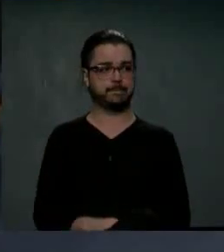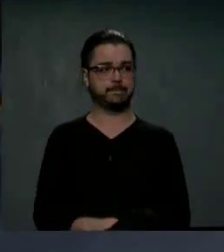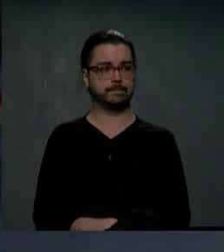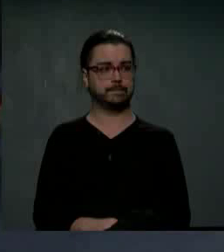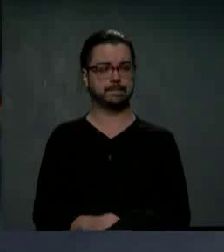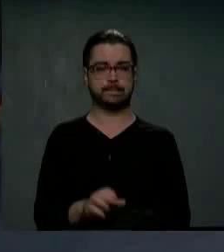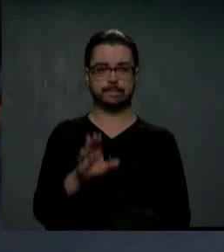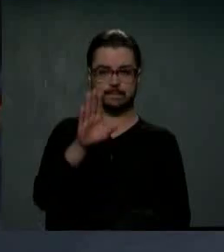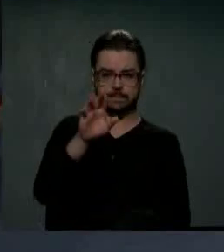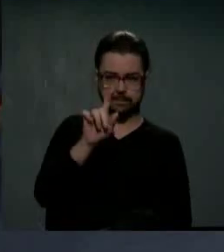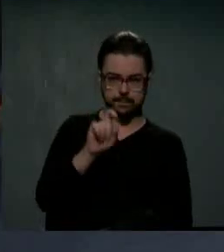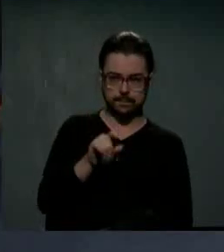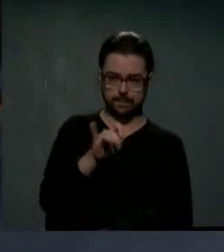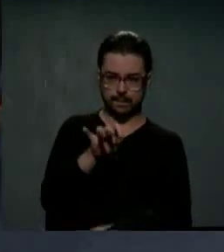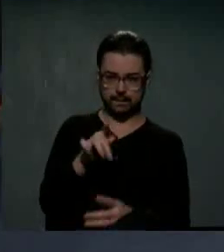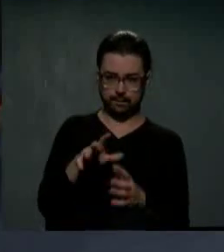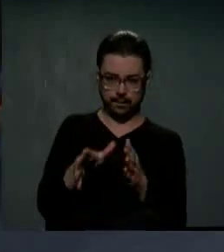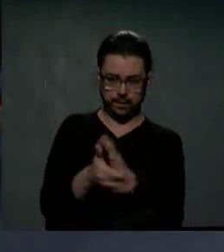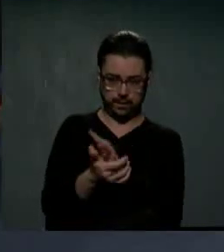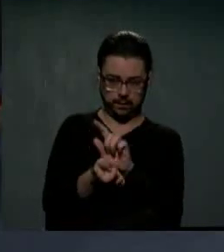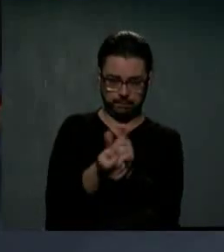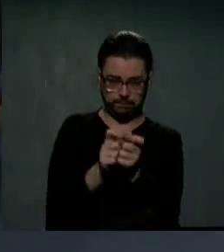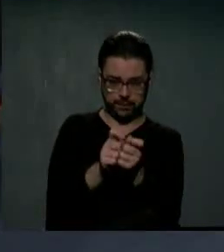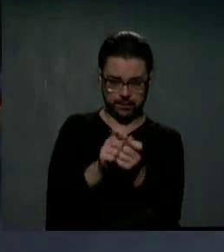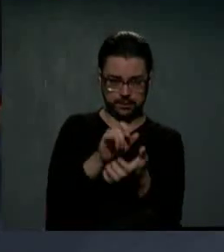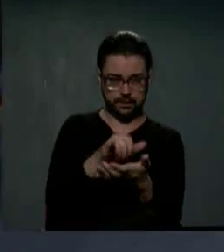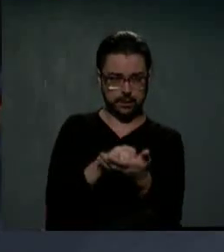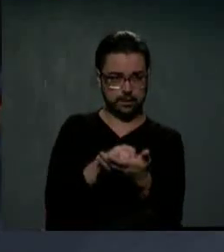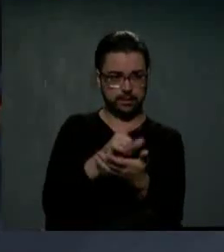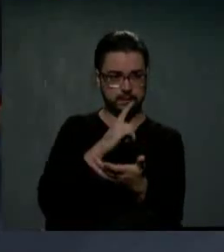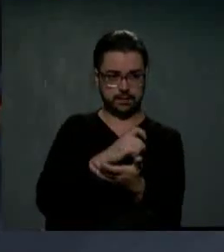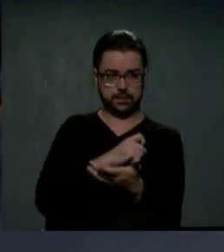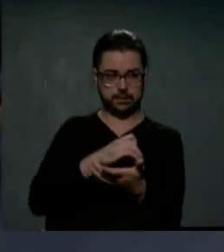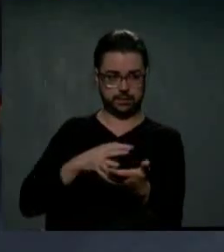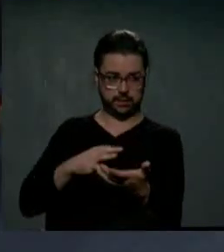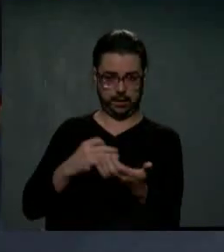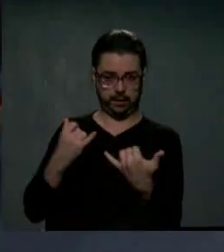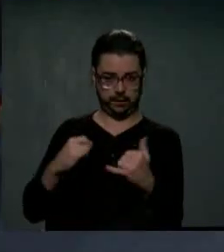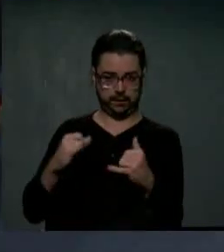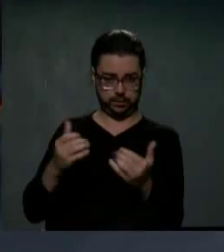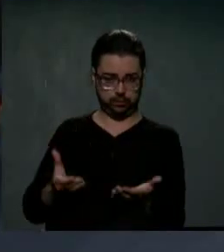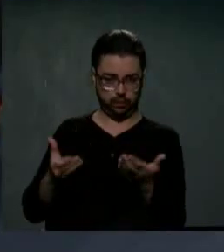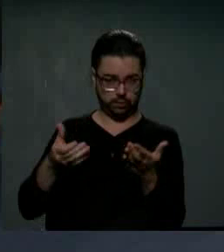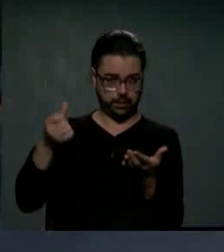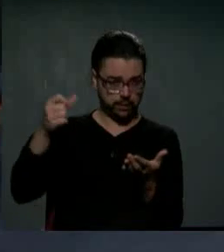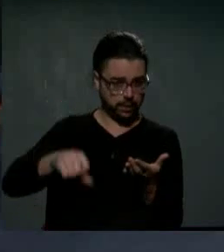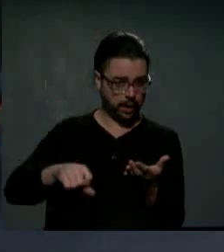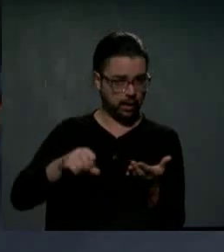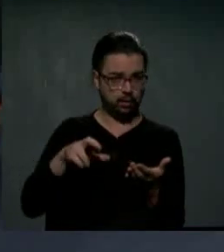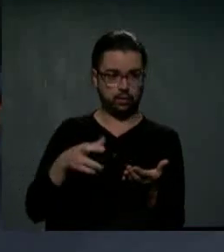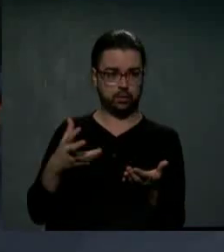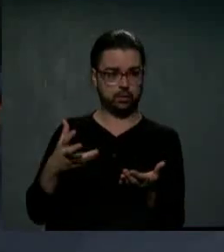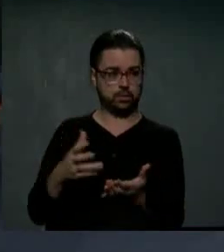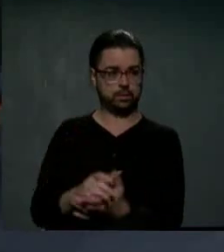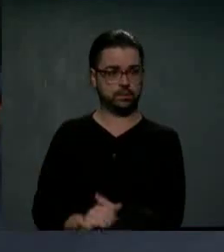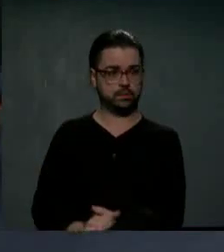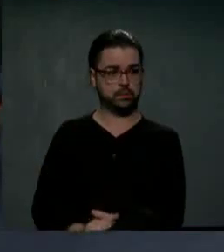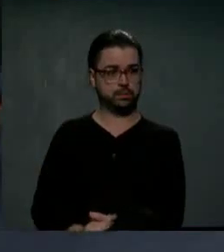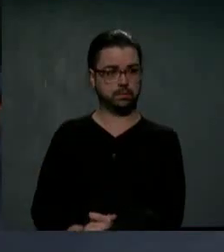Just a question, now if he amends it, is the staff still recommending denial, or?